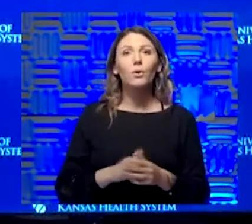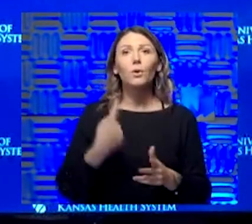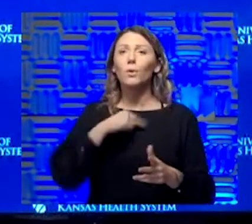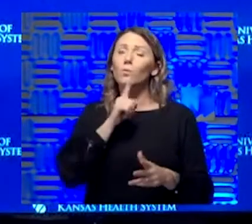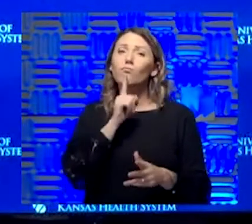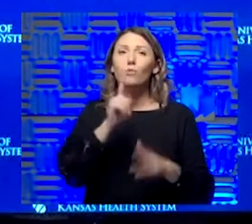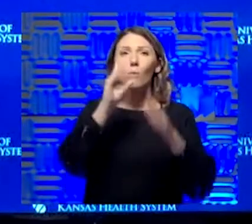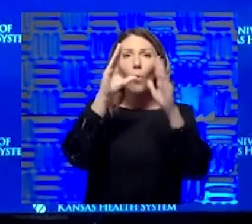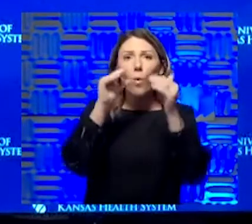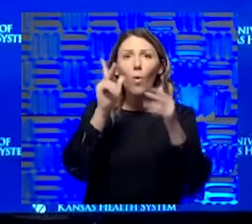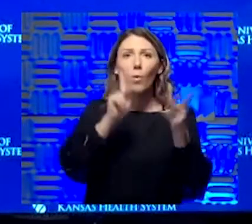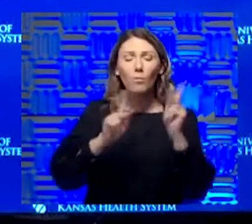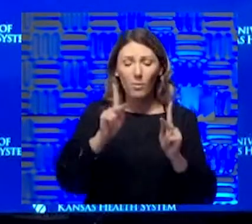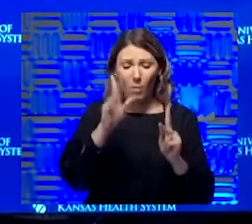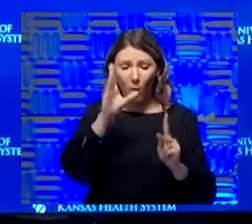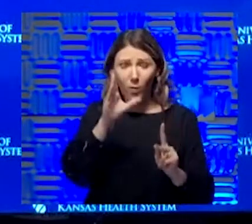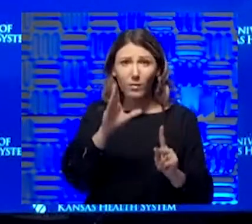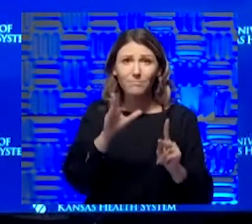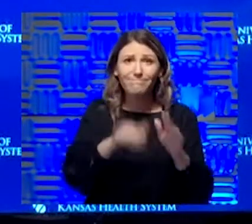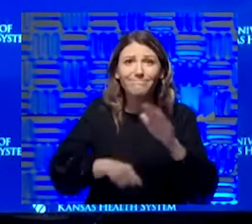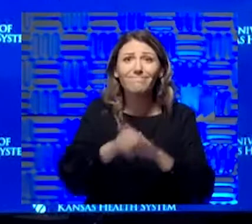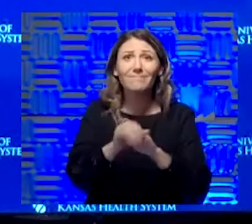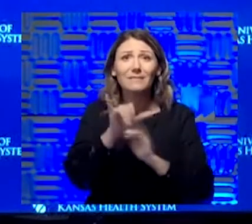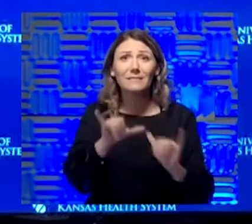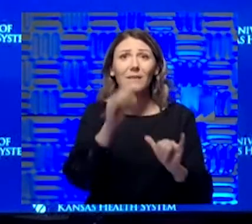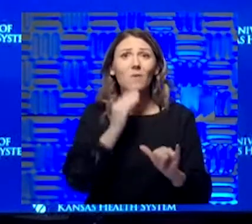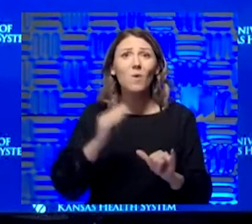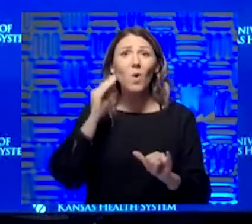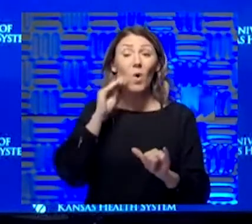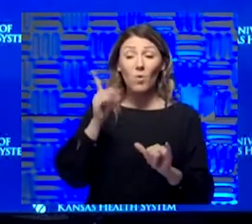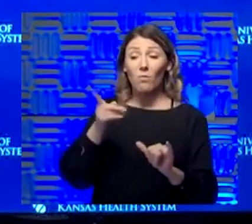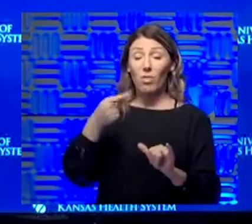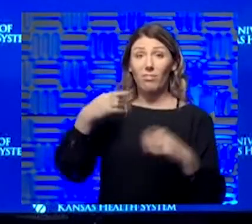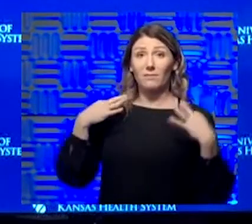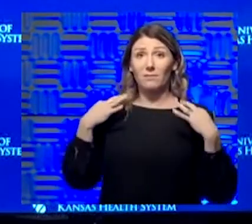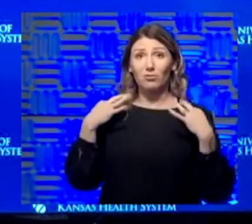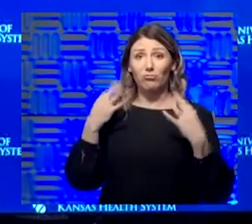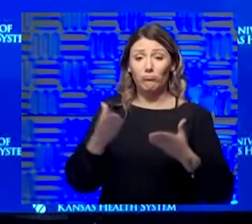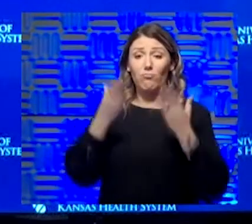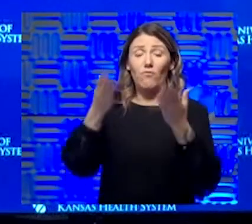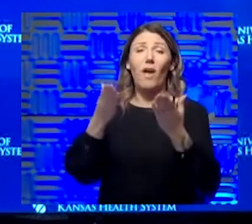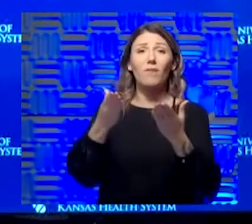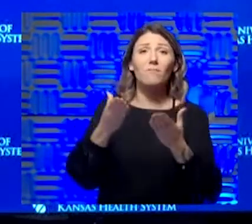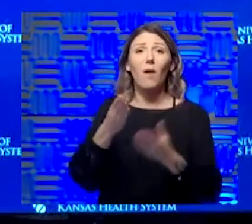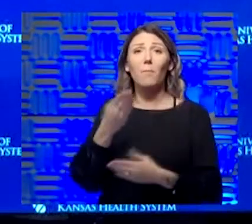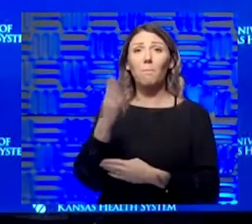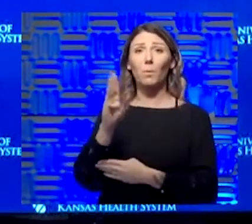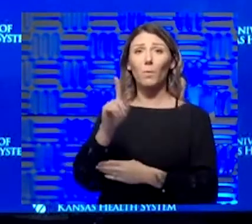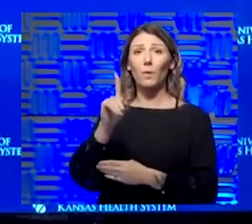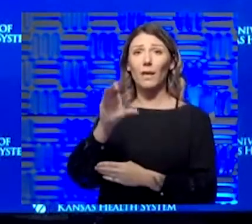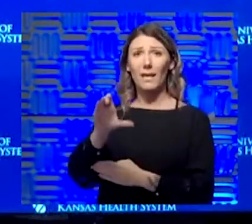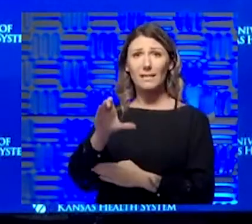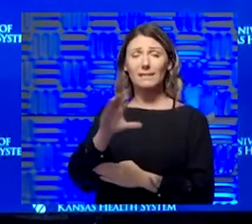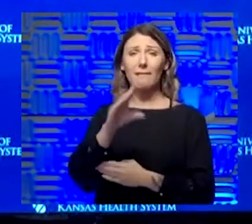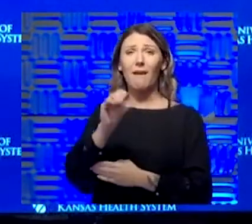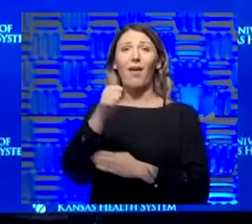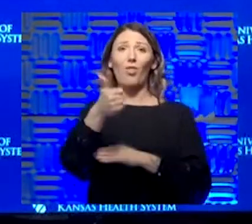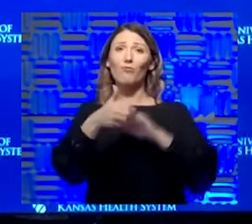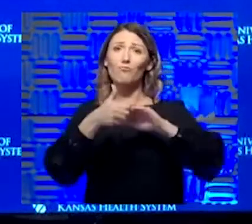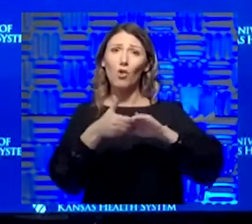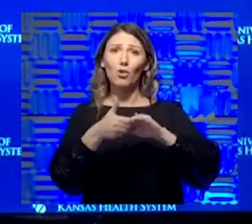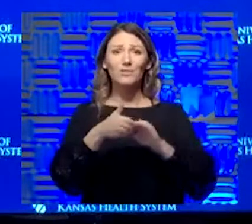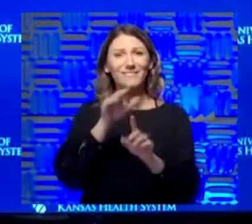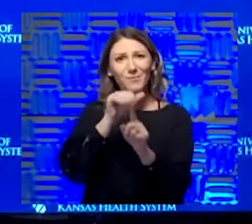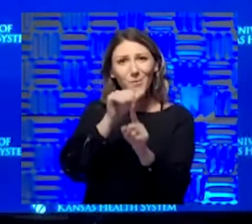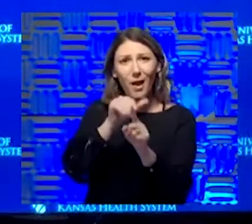that people are going to shelter at home. And these T-shirts provided by Blue KC and many other partners are kind of a reminder of that.